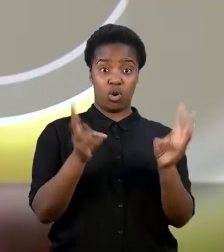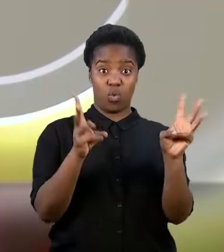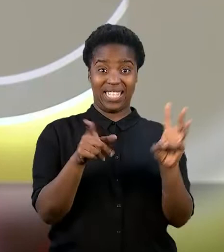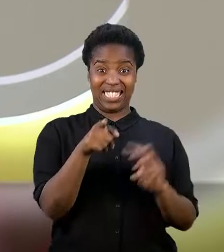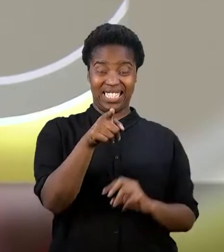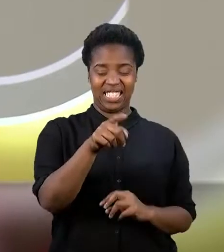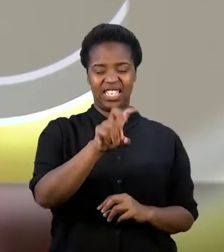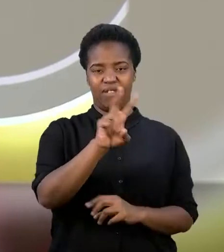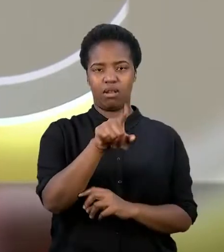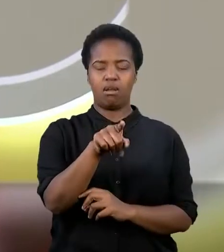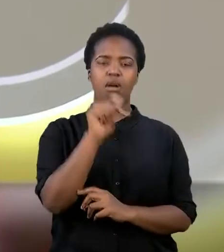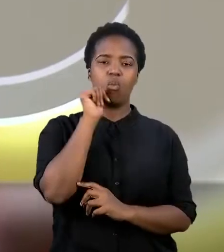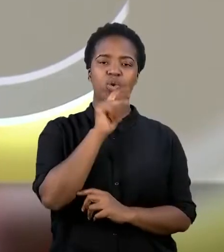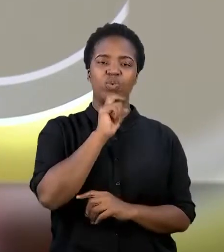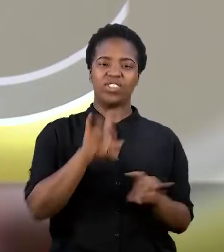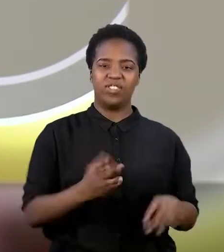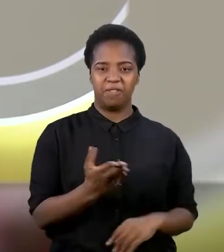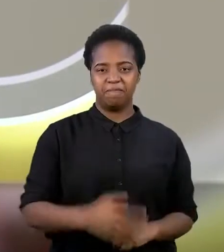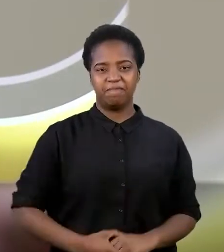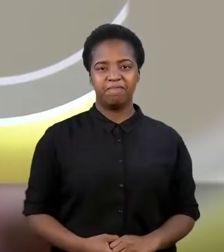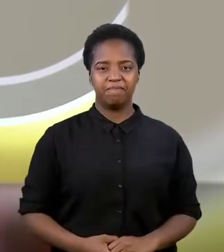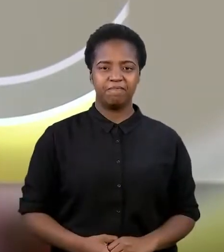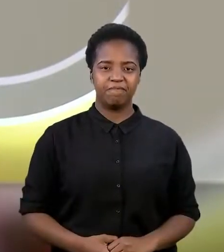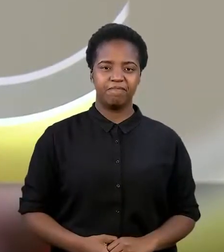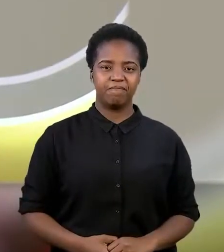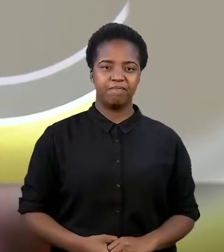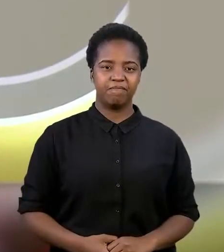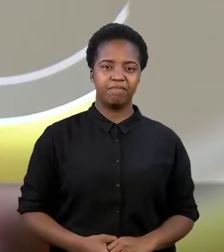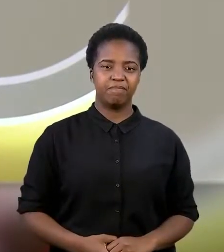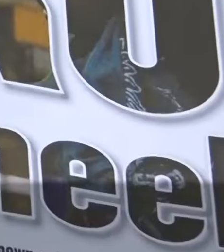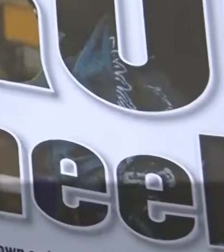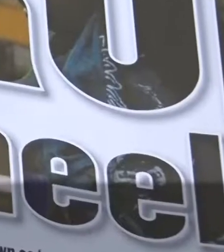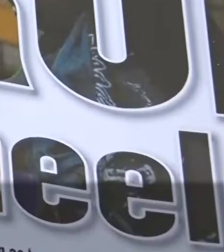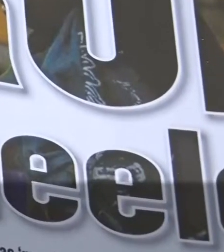yena ebile wheelchair user a se a hodile ga re shebe bophelo ba gae bona